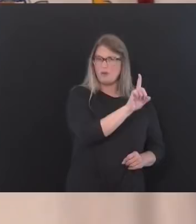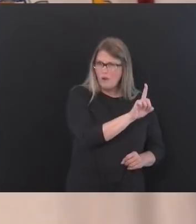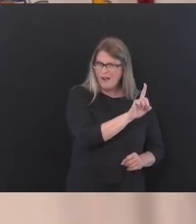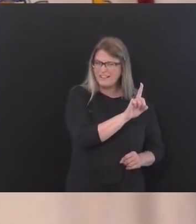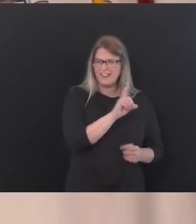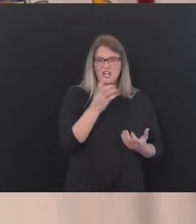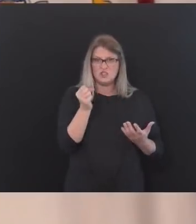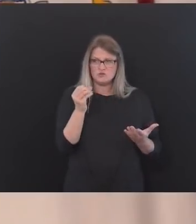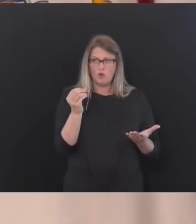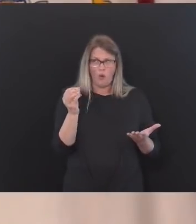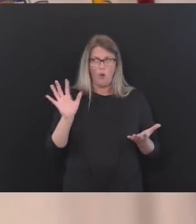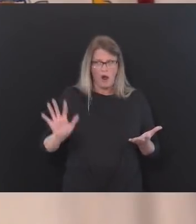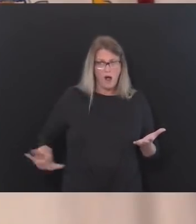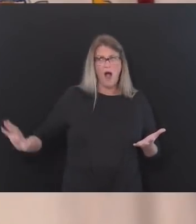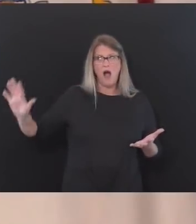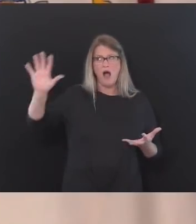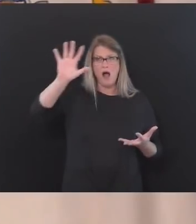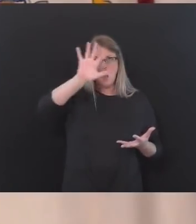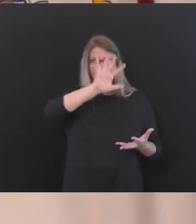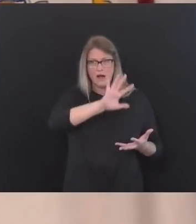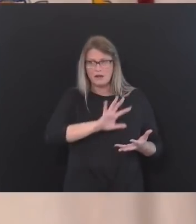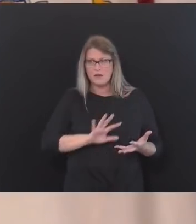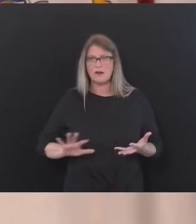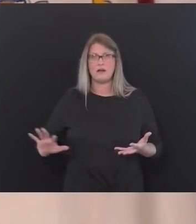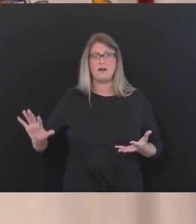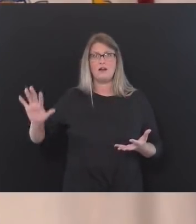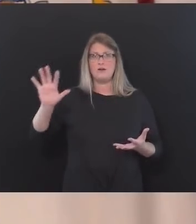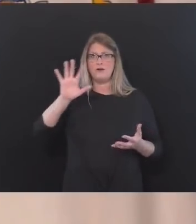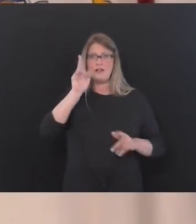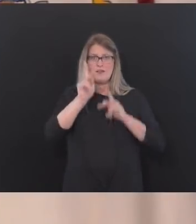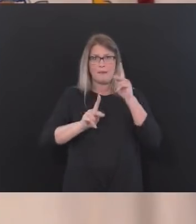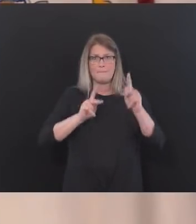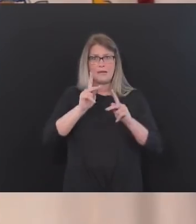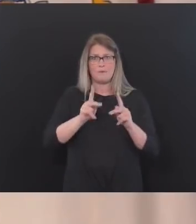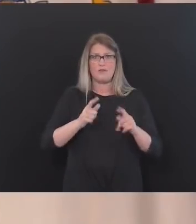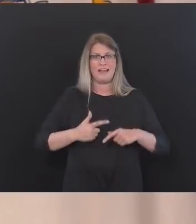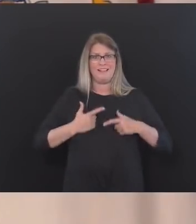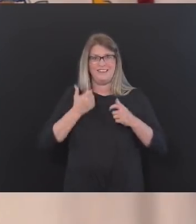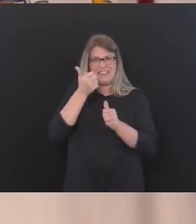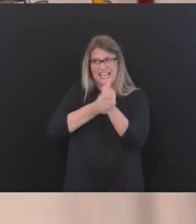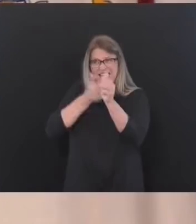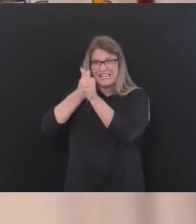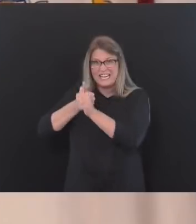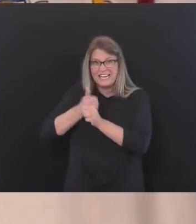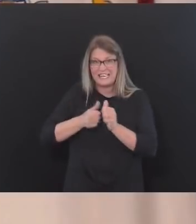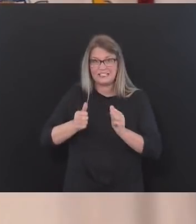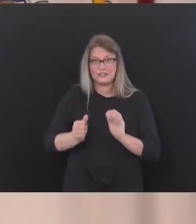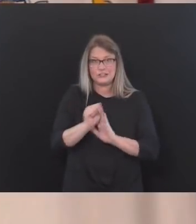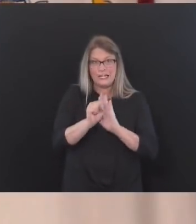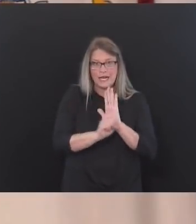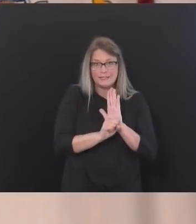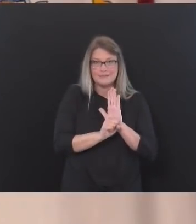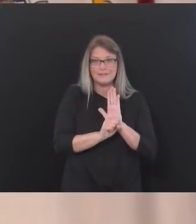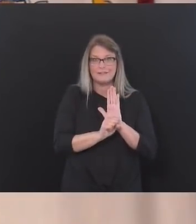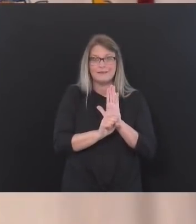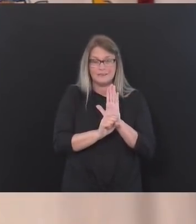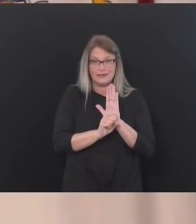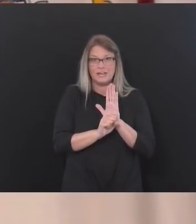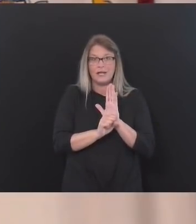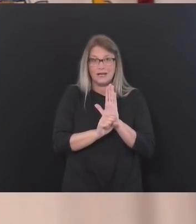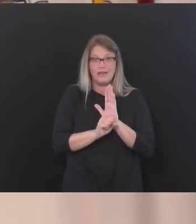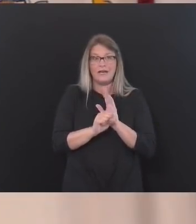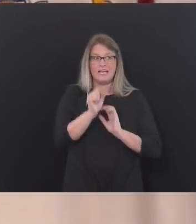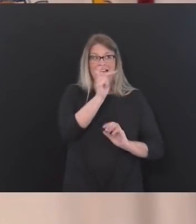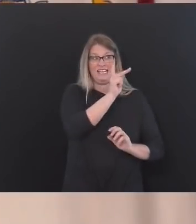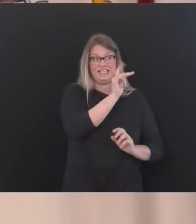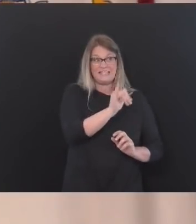the bottom line of the whole thing is per the population percentage of those states that I read,